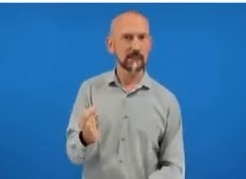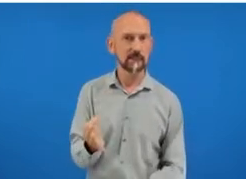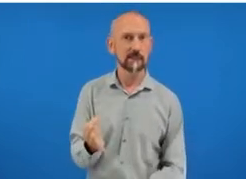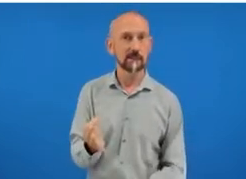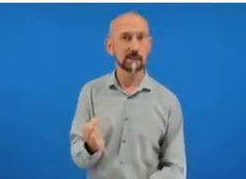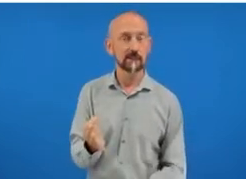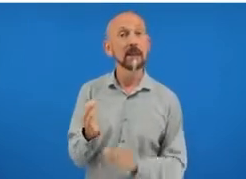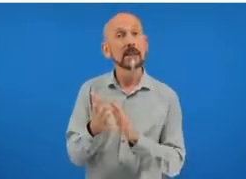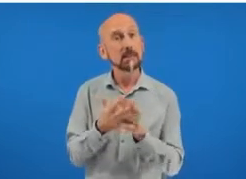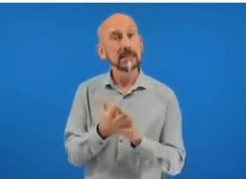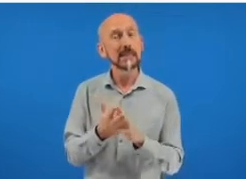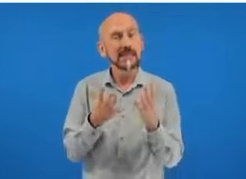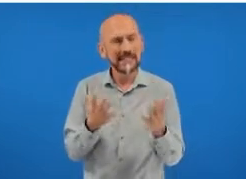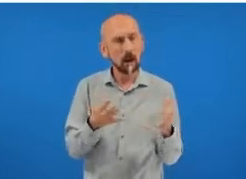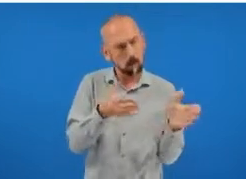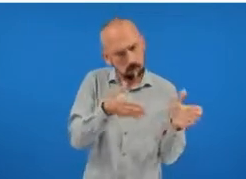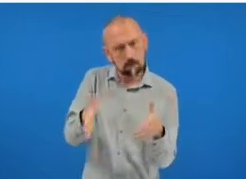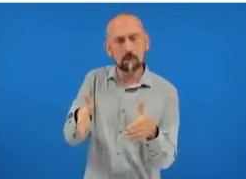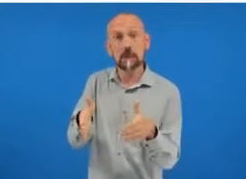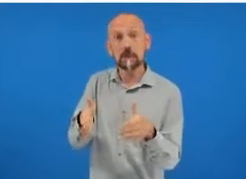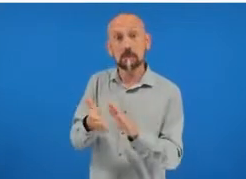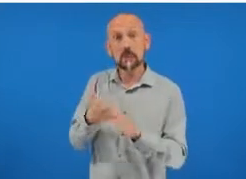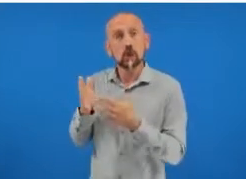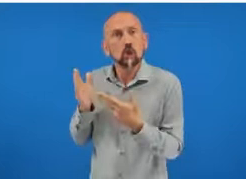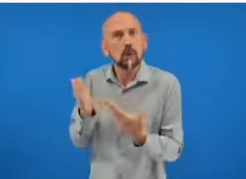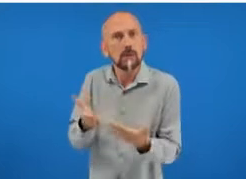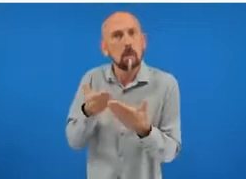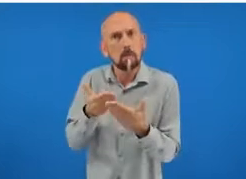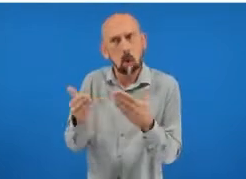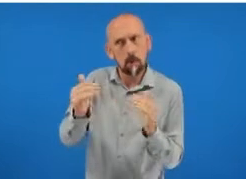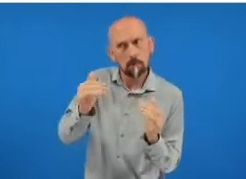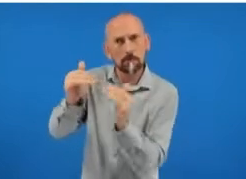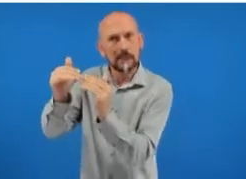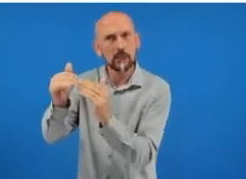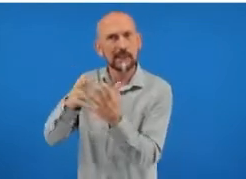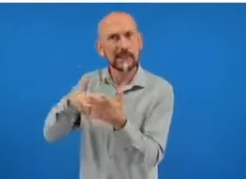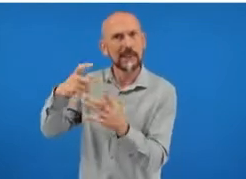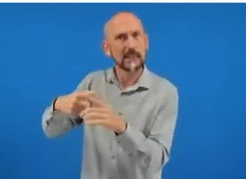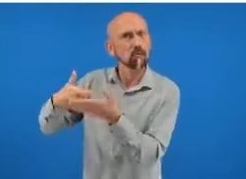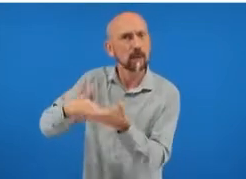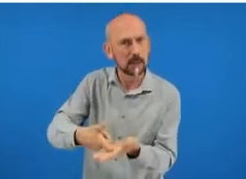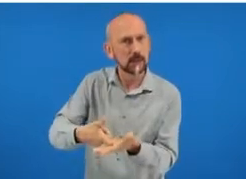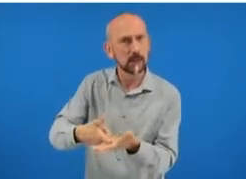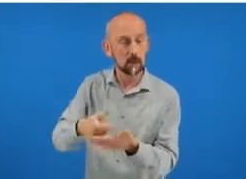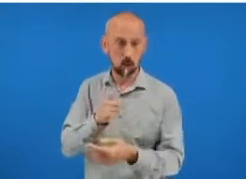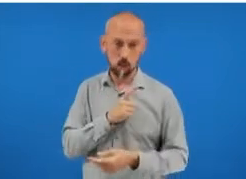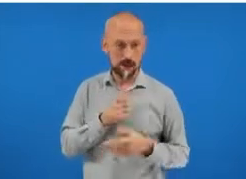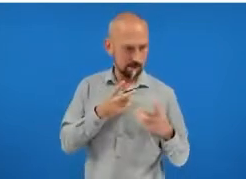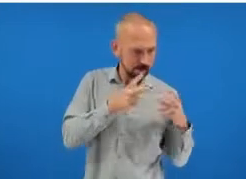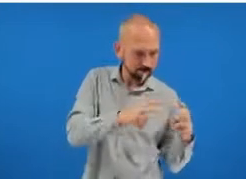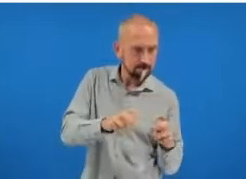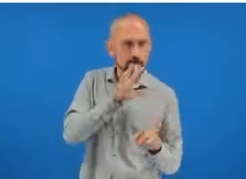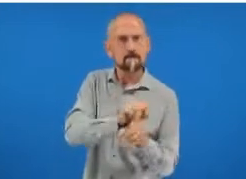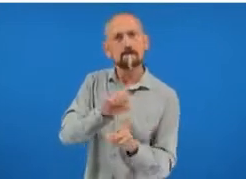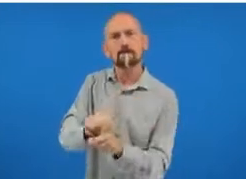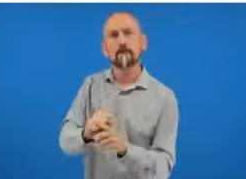NICE compliant than they were at the beginning because of that finding. What are some of the other features of services that we found were